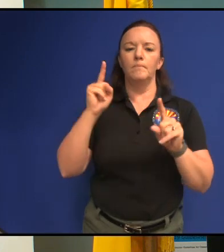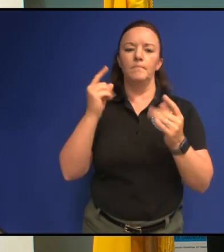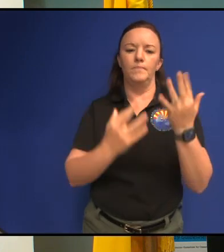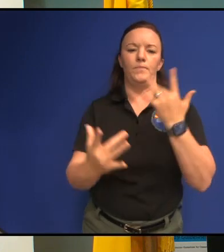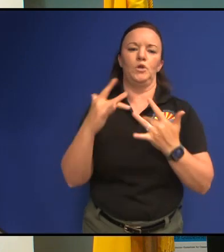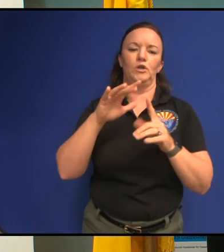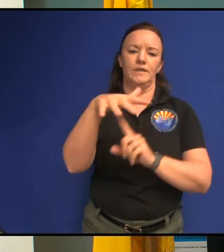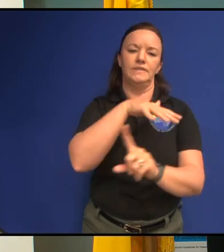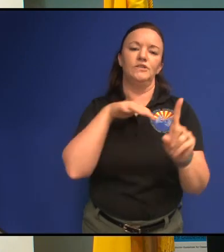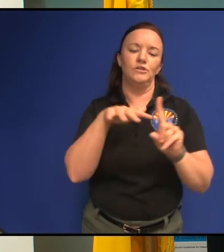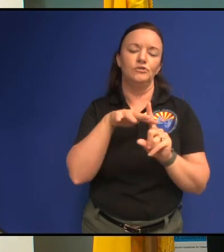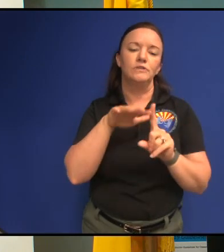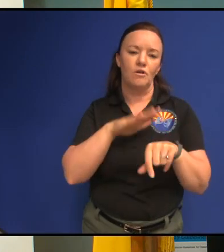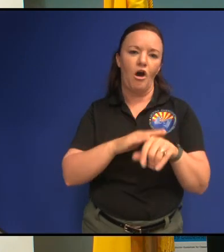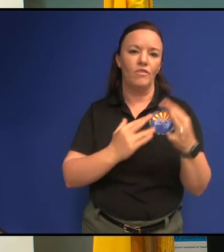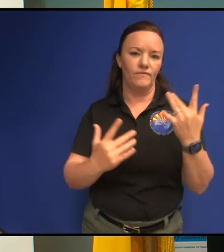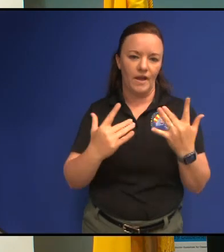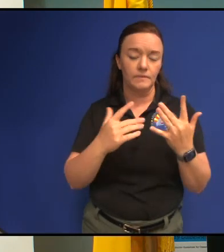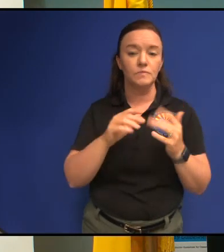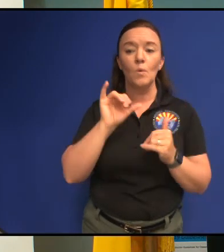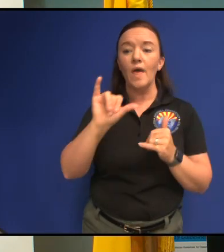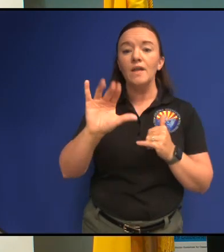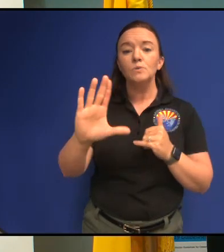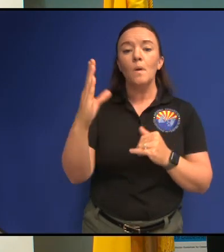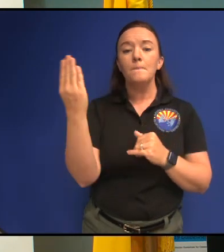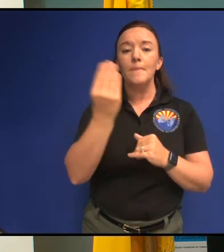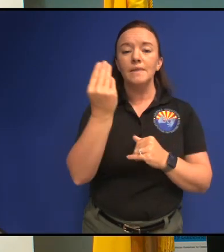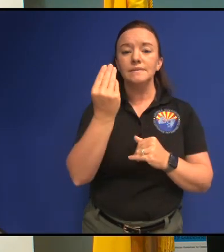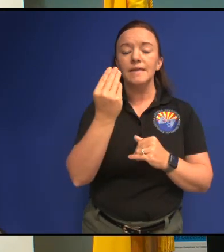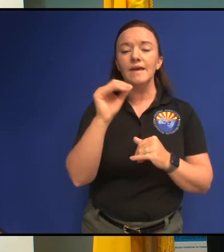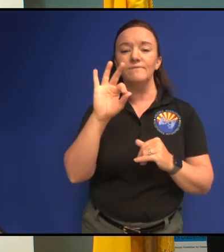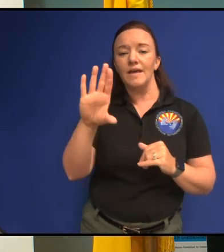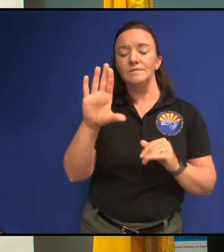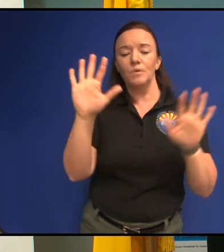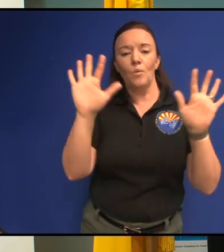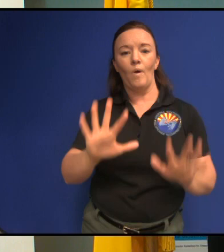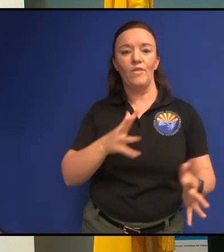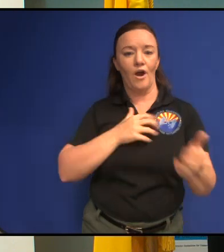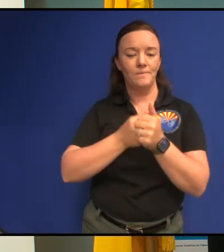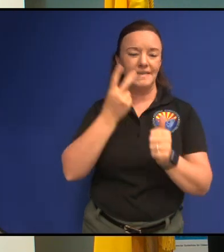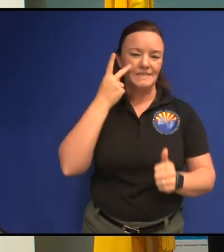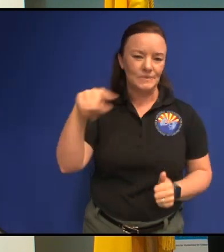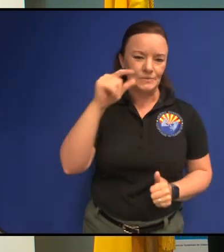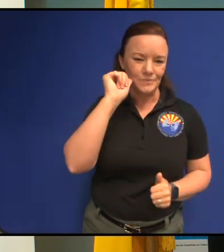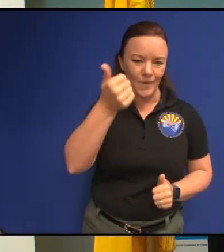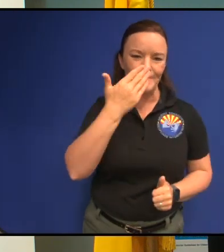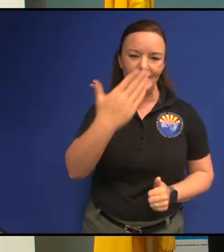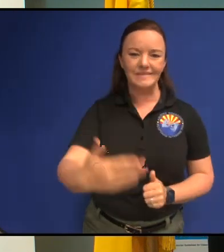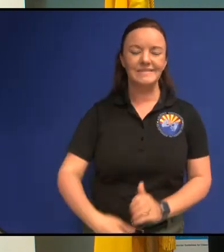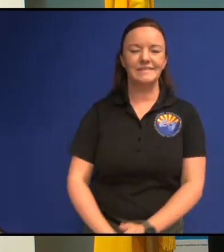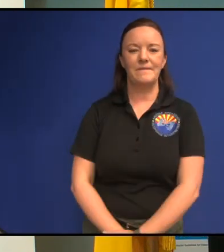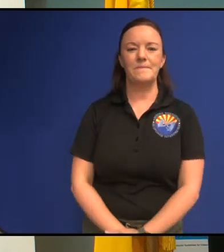fire. So with that, that is your Monday Facebook weather update. We'll see you tomorrow. Thanks.